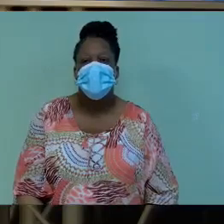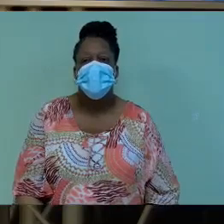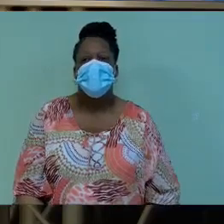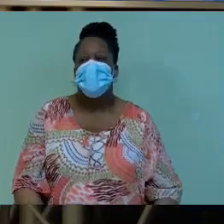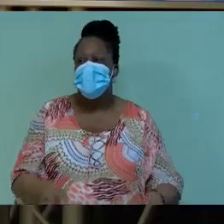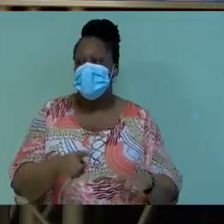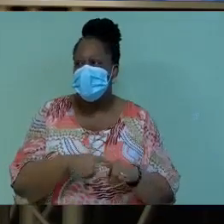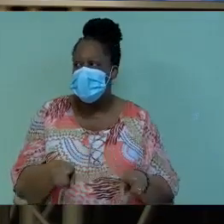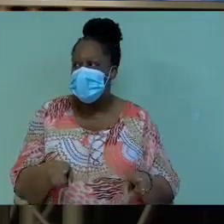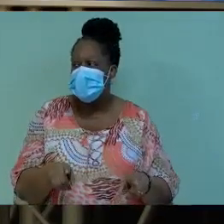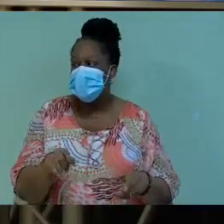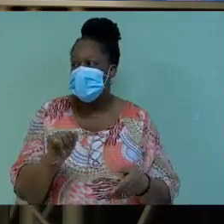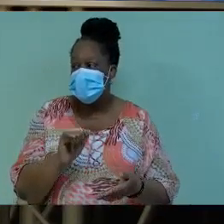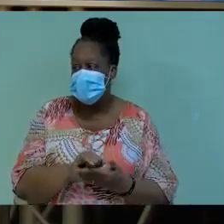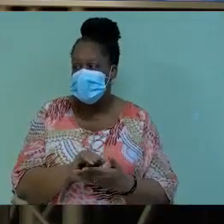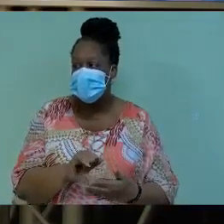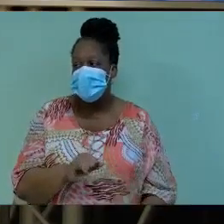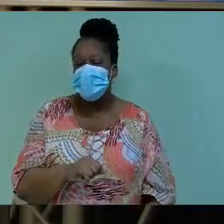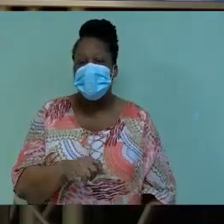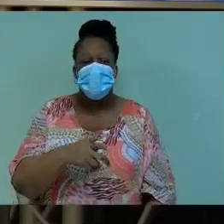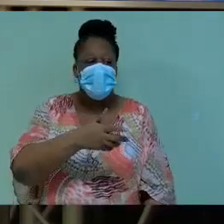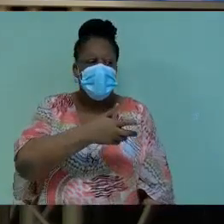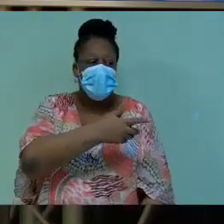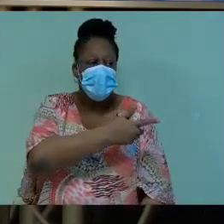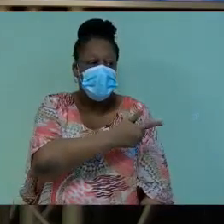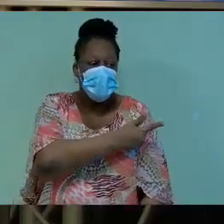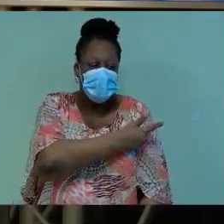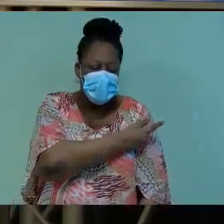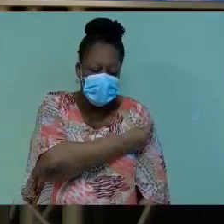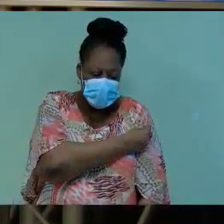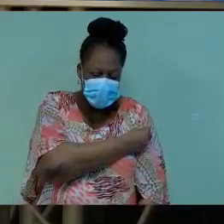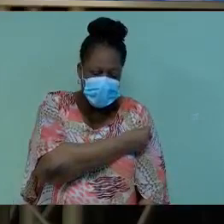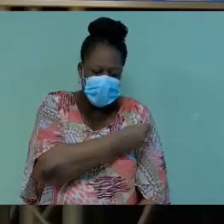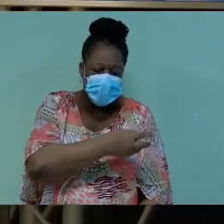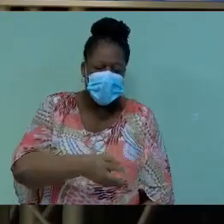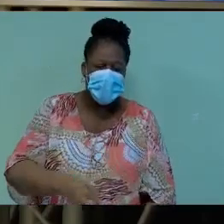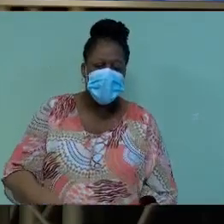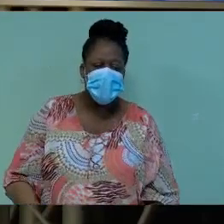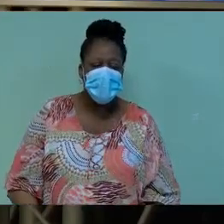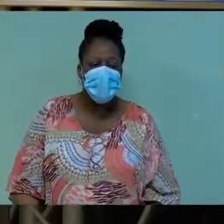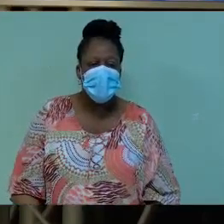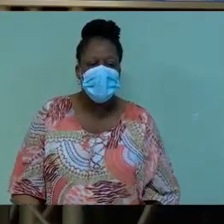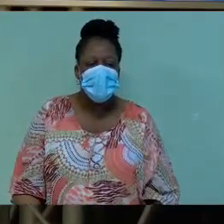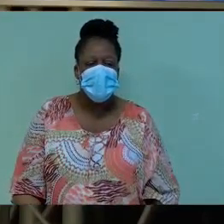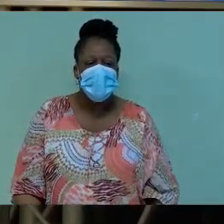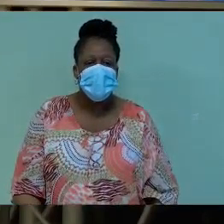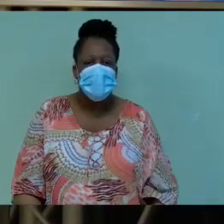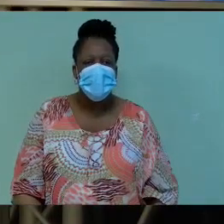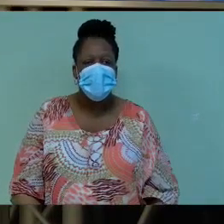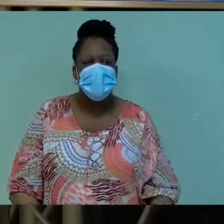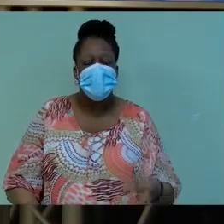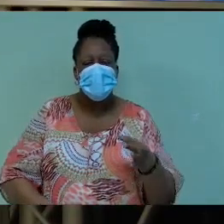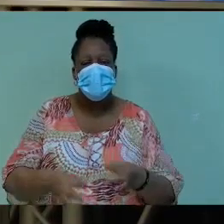vaccination, really, and not a disease itself. Because if we are to get immunity to the disease, it